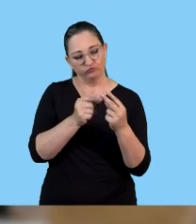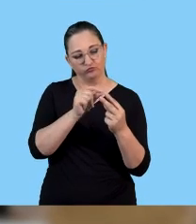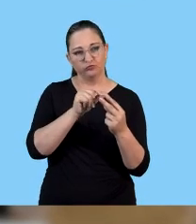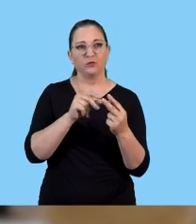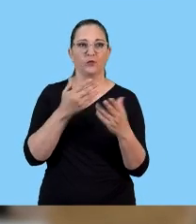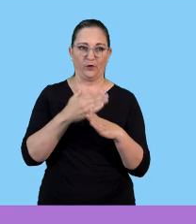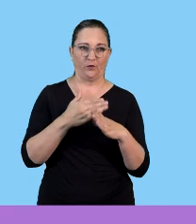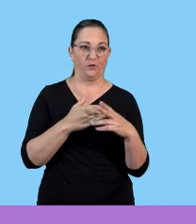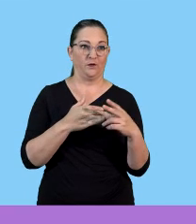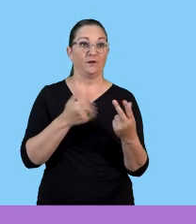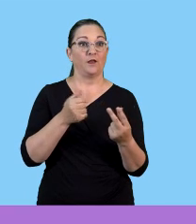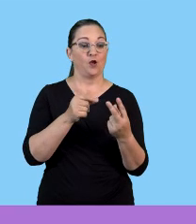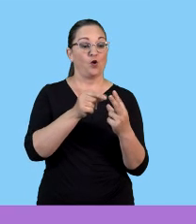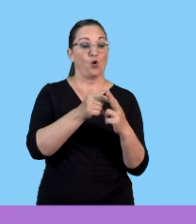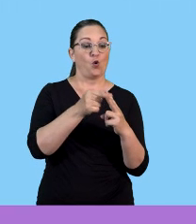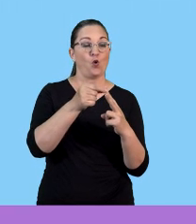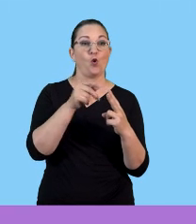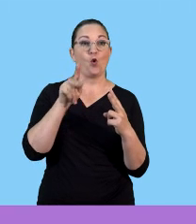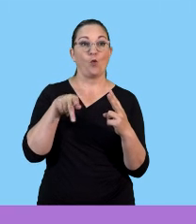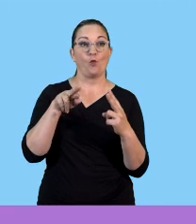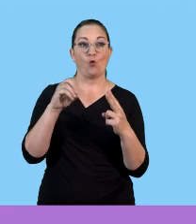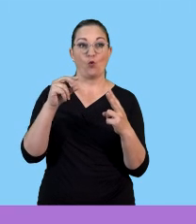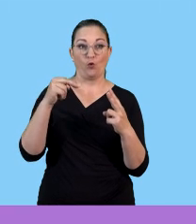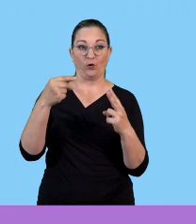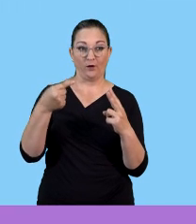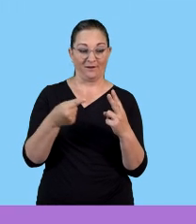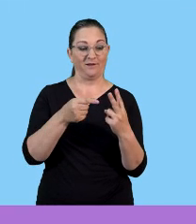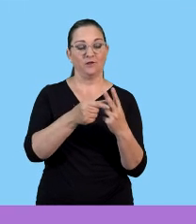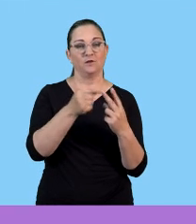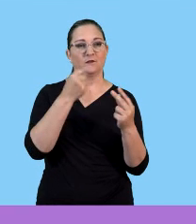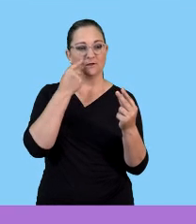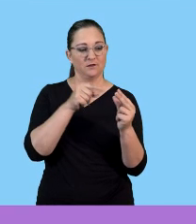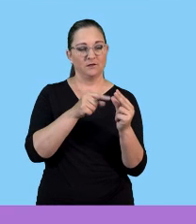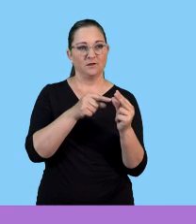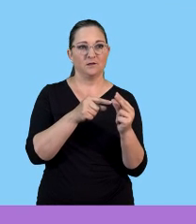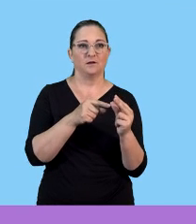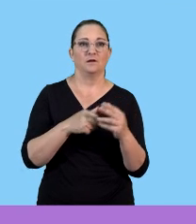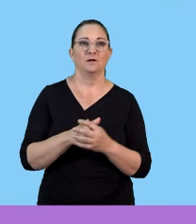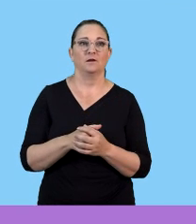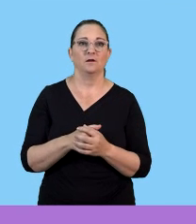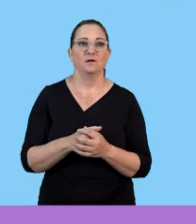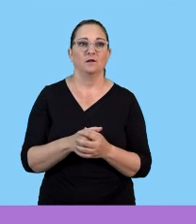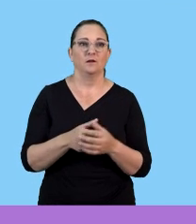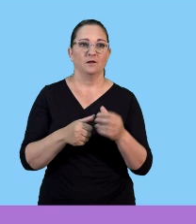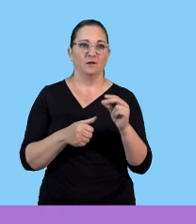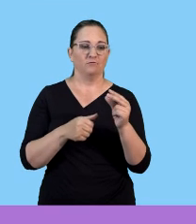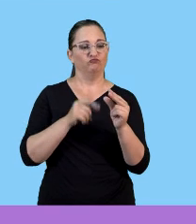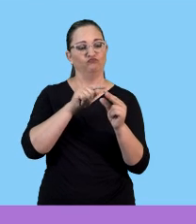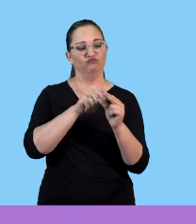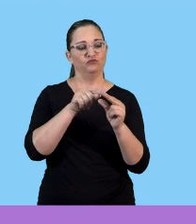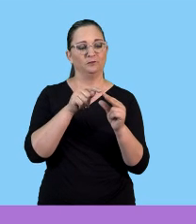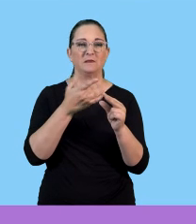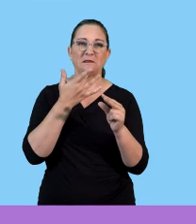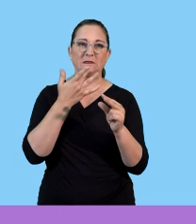those kind of stuff. Then, the definition here for a plug, part of the end of an electrical cord, the prong,